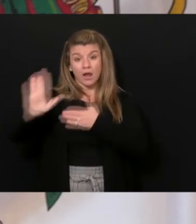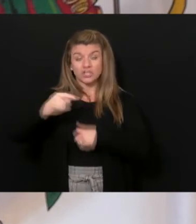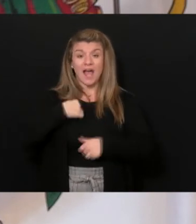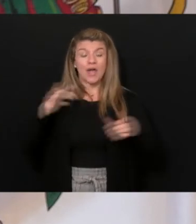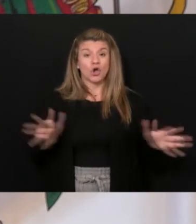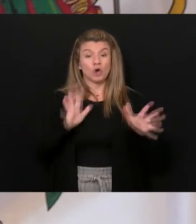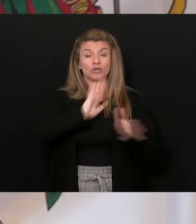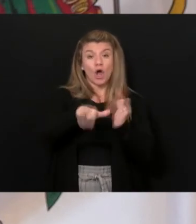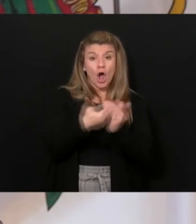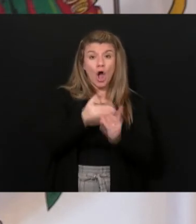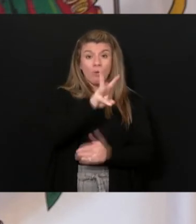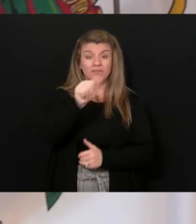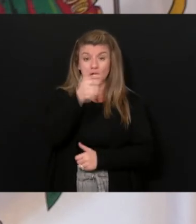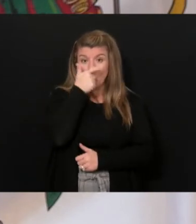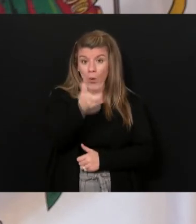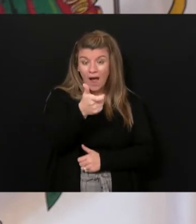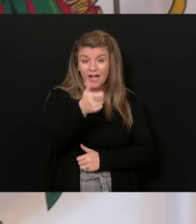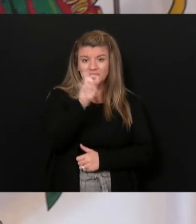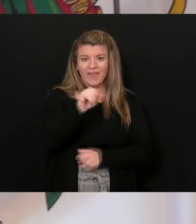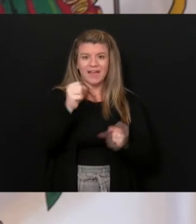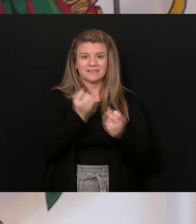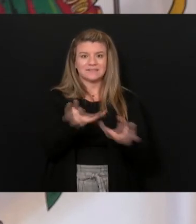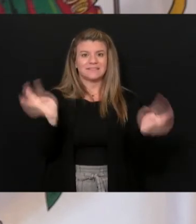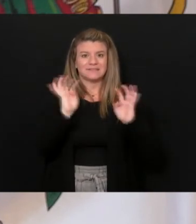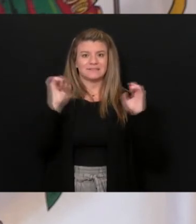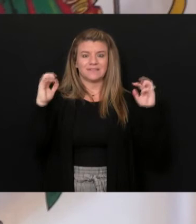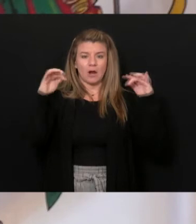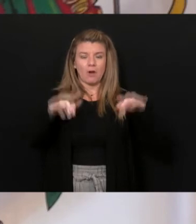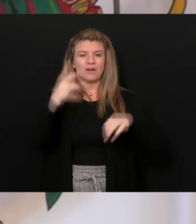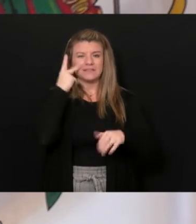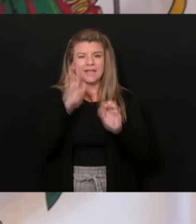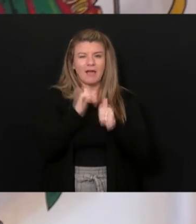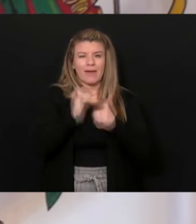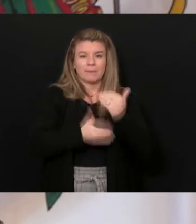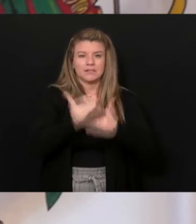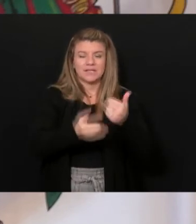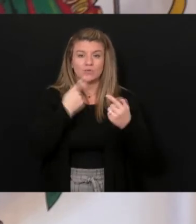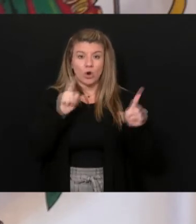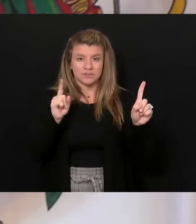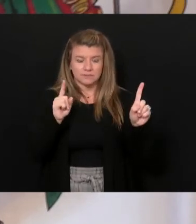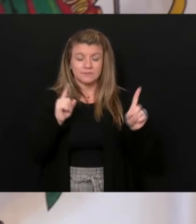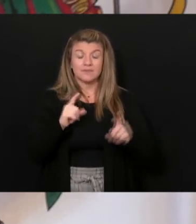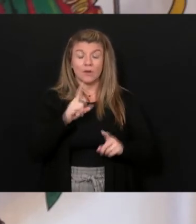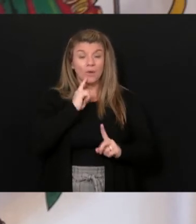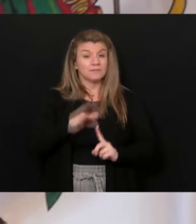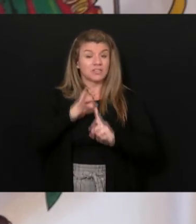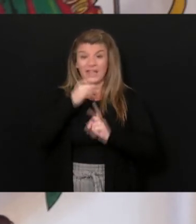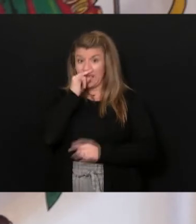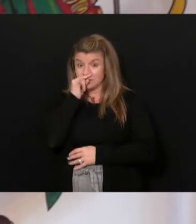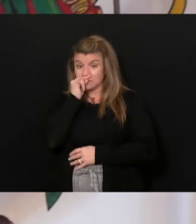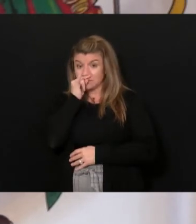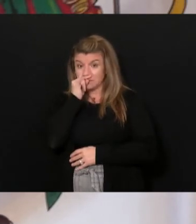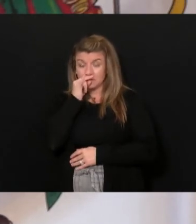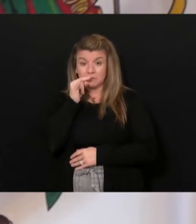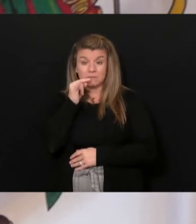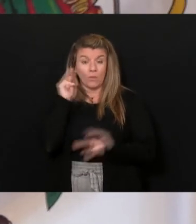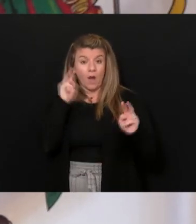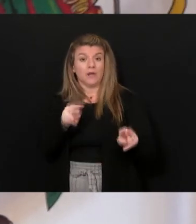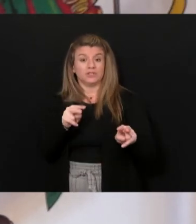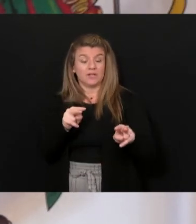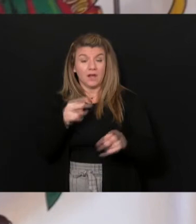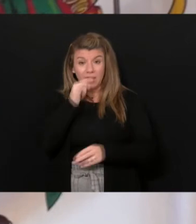West Virginians to watch the ceremony to see how the process works, especially kids. You know, kids, you know,